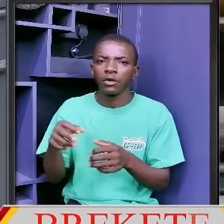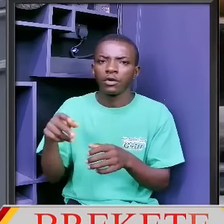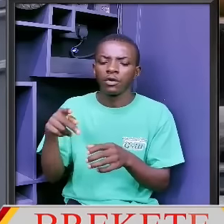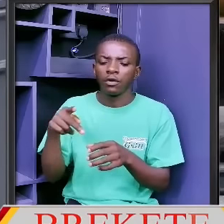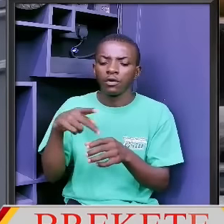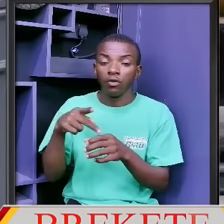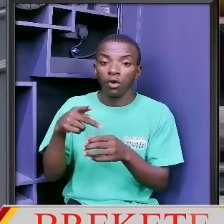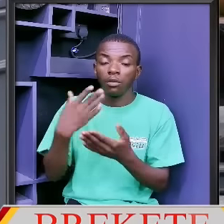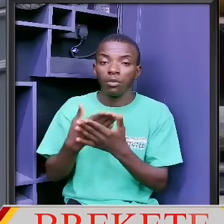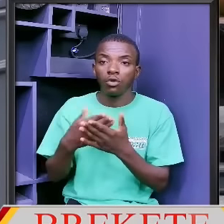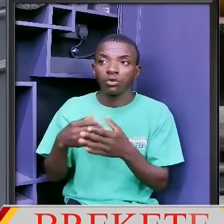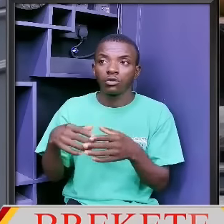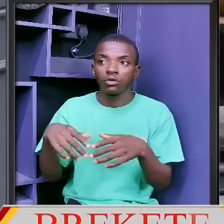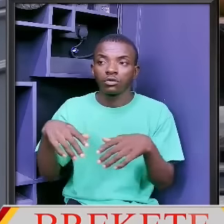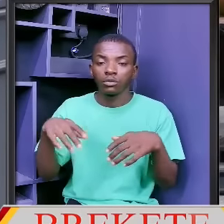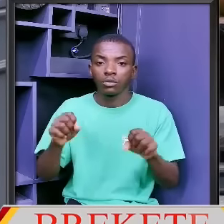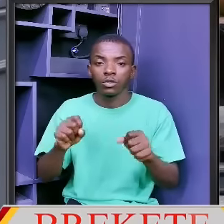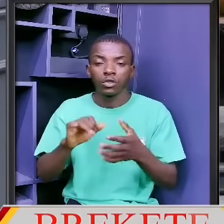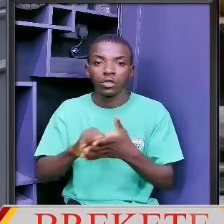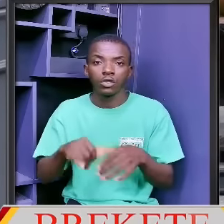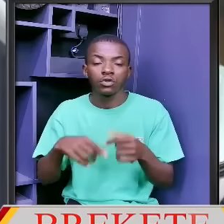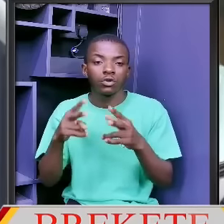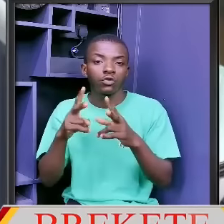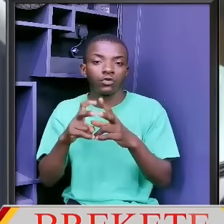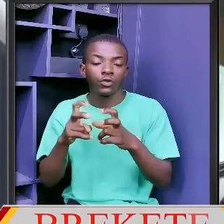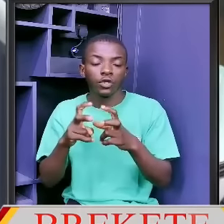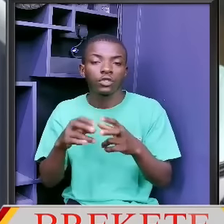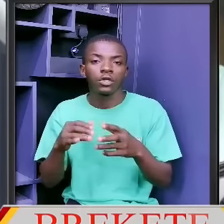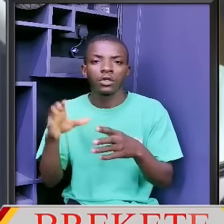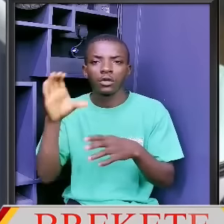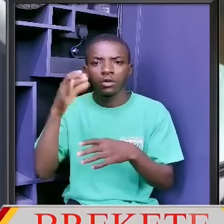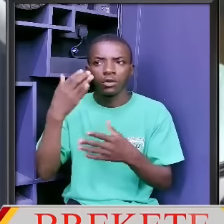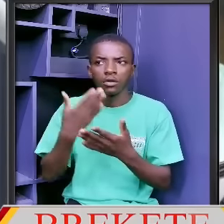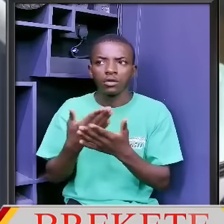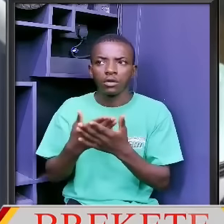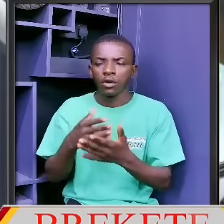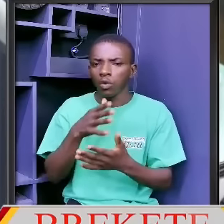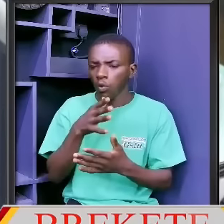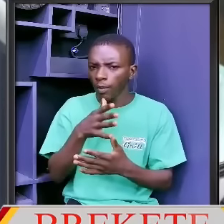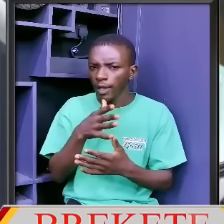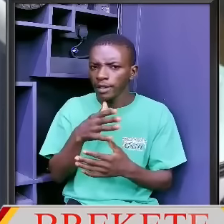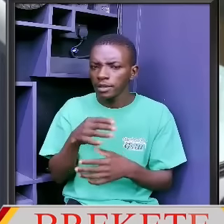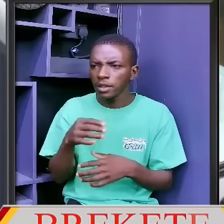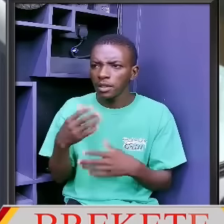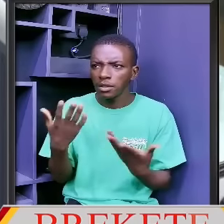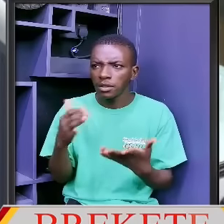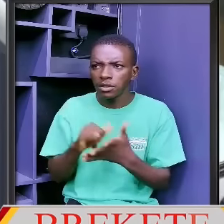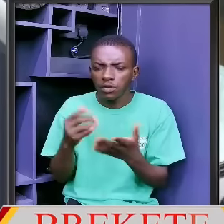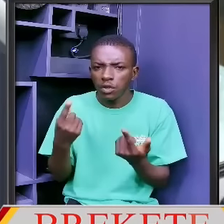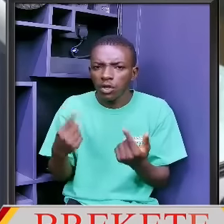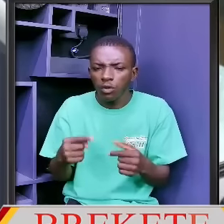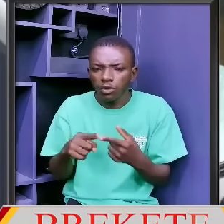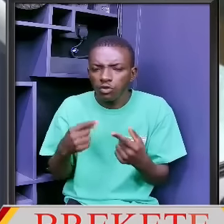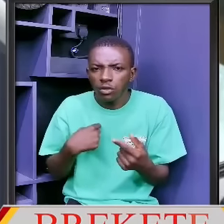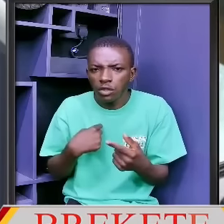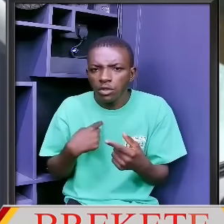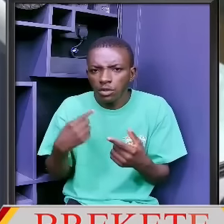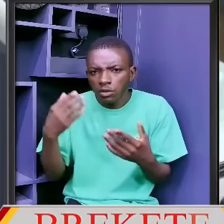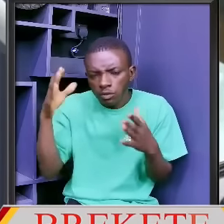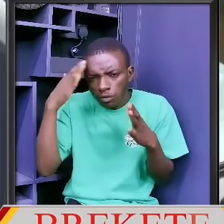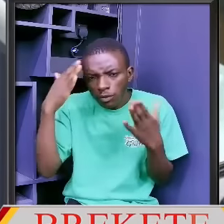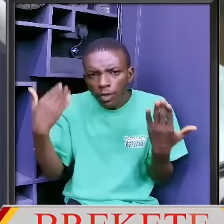fuel his motorcycle that he's going to village. And I look at the woman and say, ah, this one that you are coming to me, did